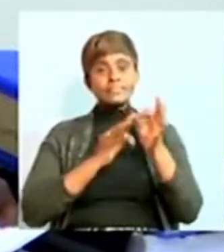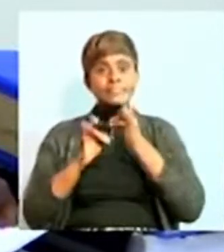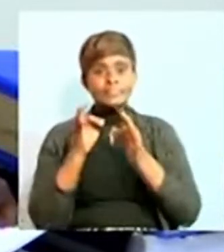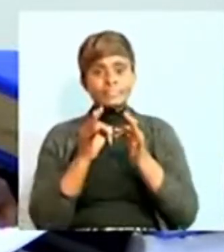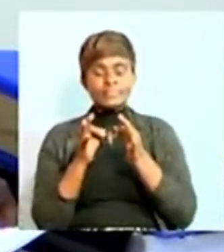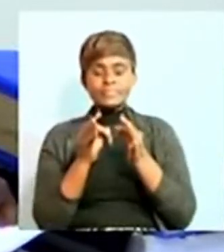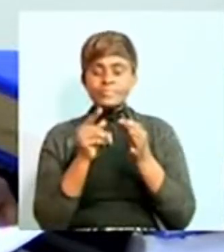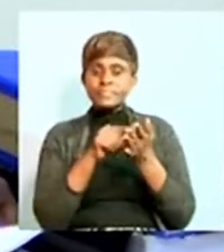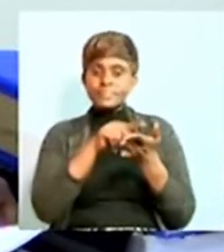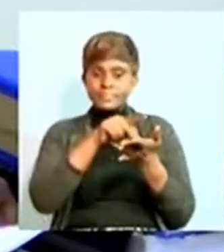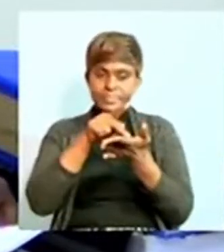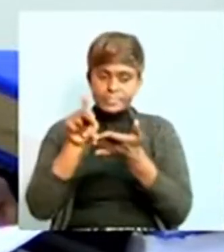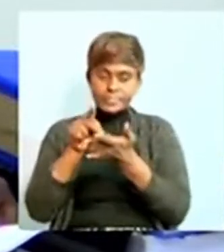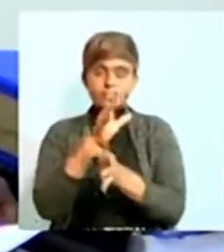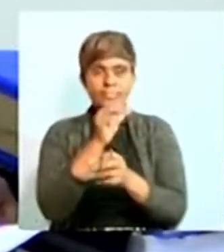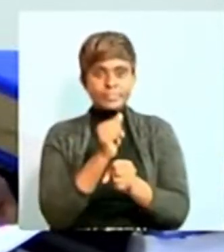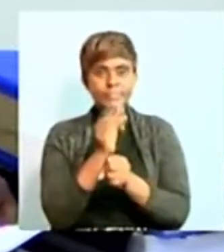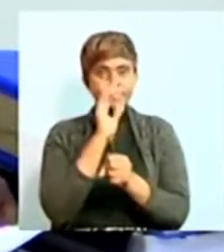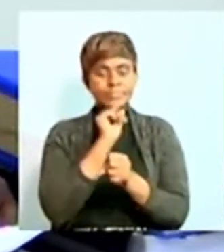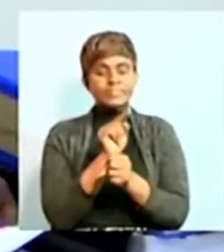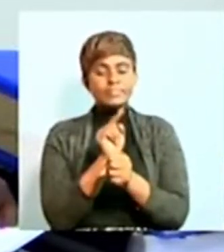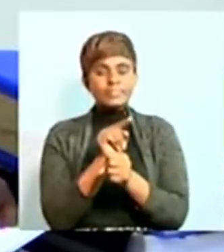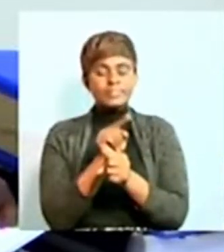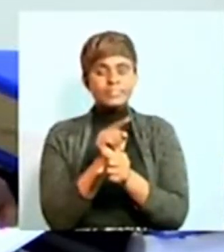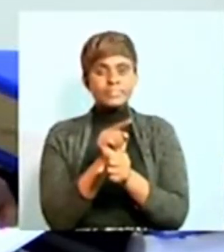that the payment was received.